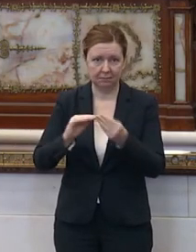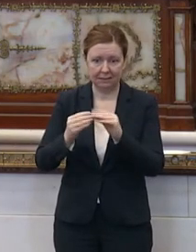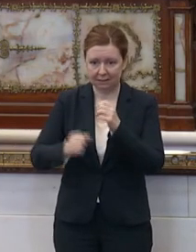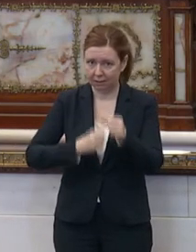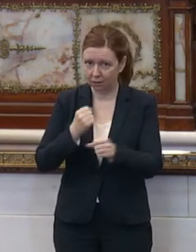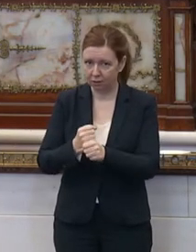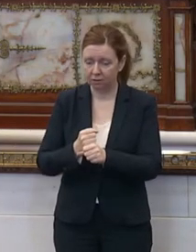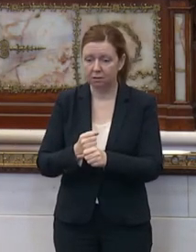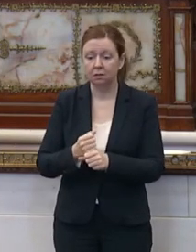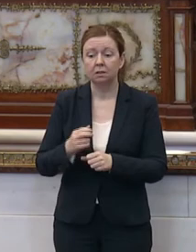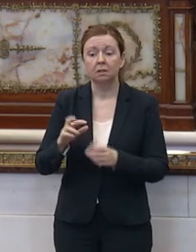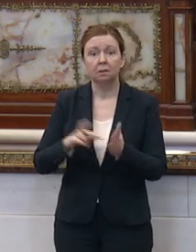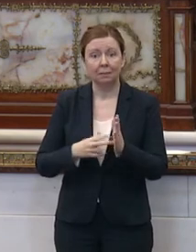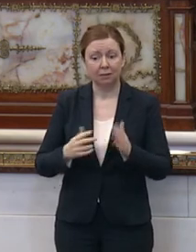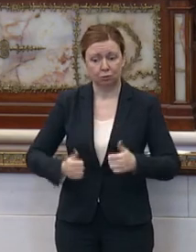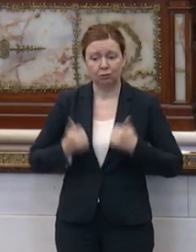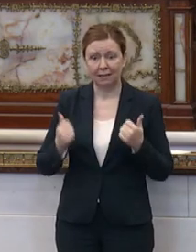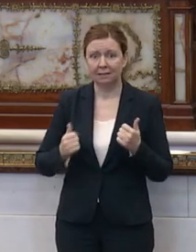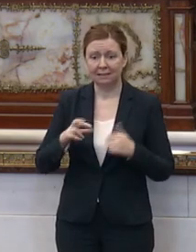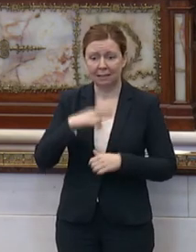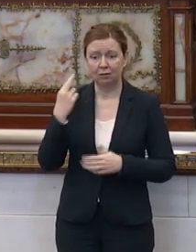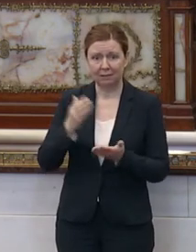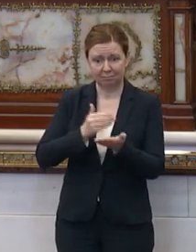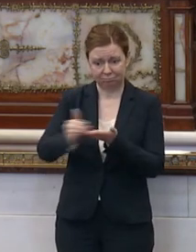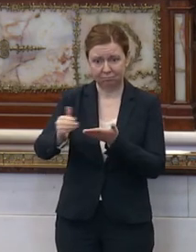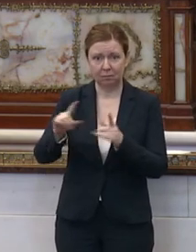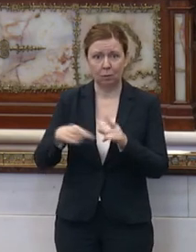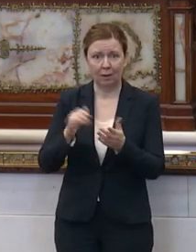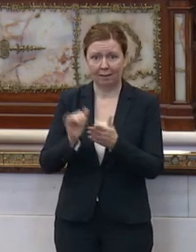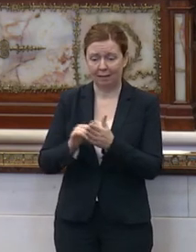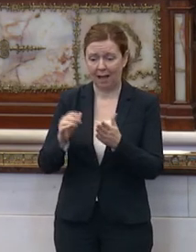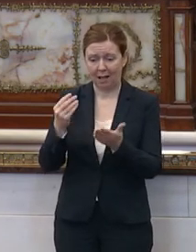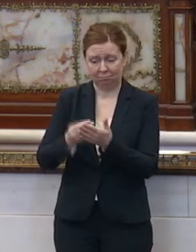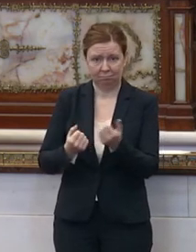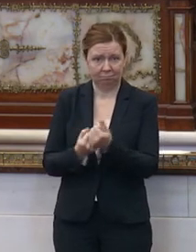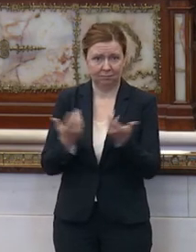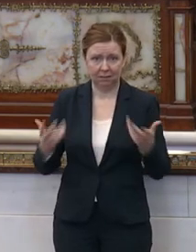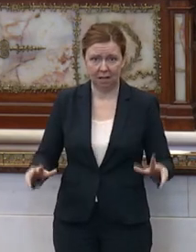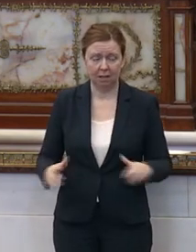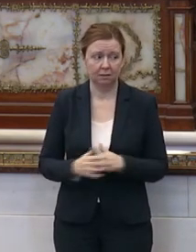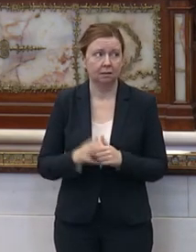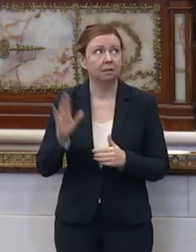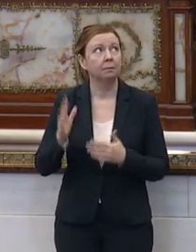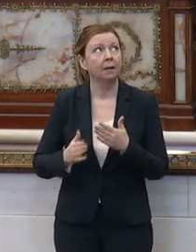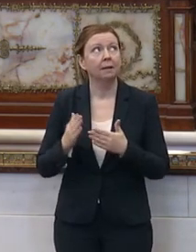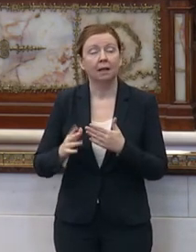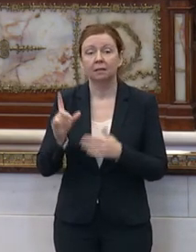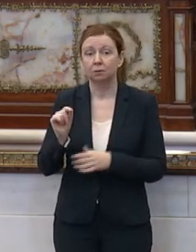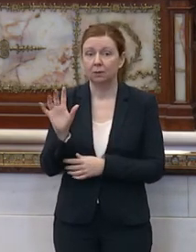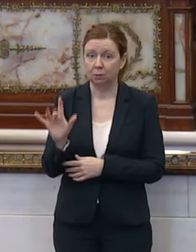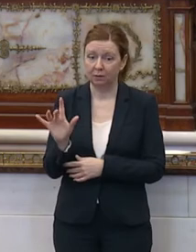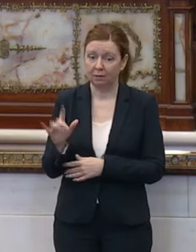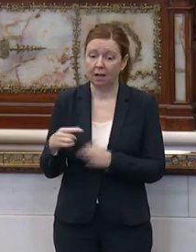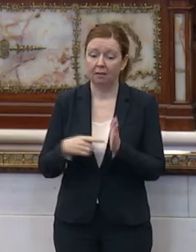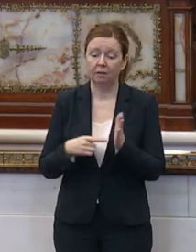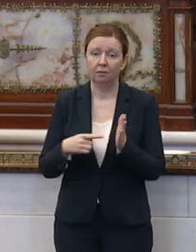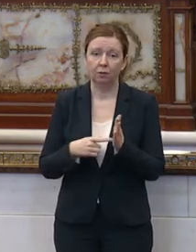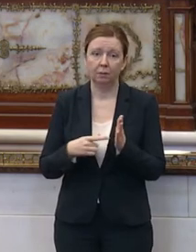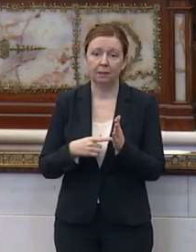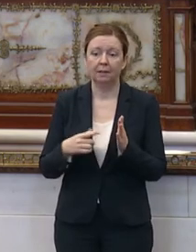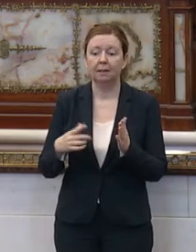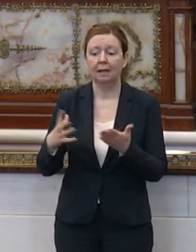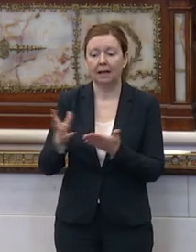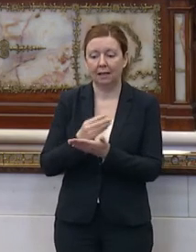putting residents at risk of displacement once the term of the subsidy ends. By the end of 2025, affordability and